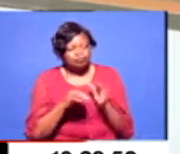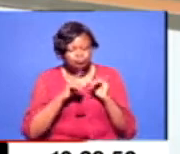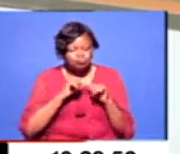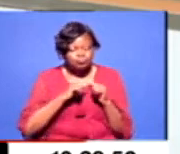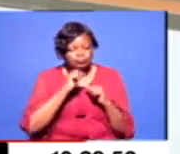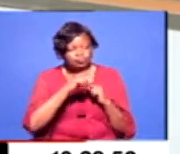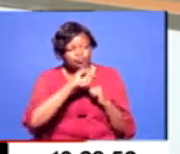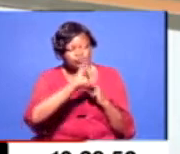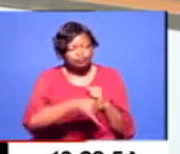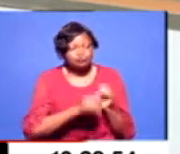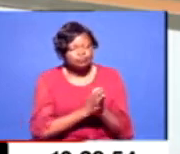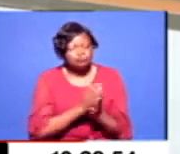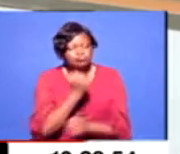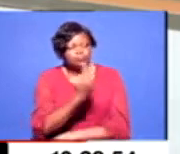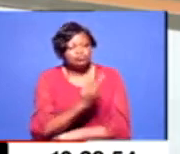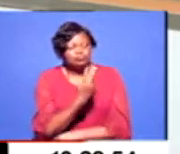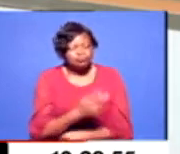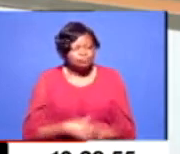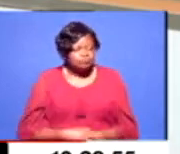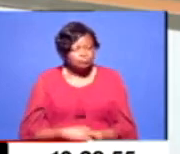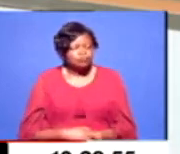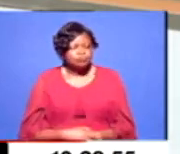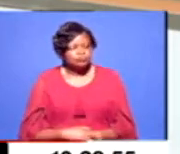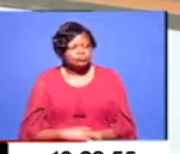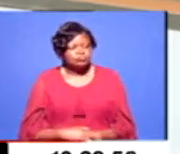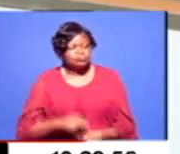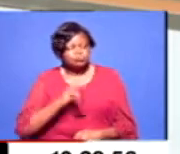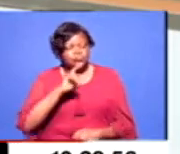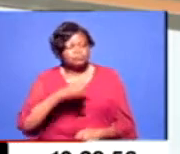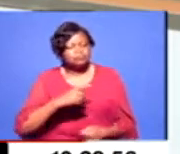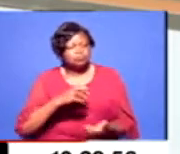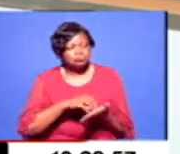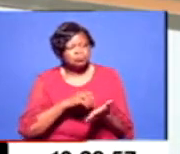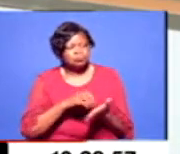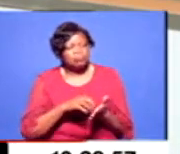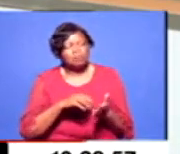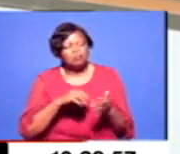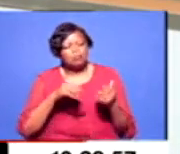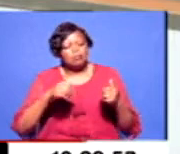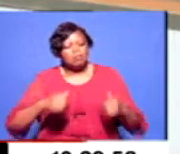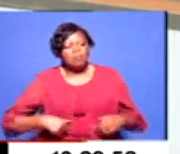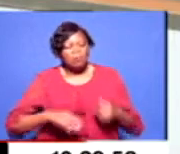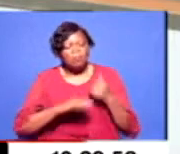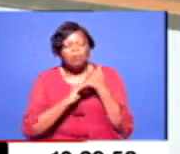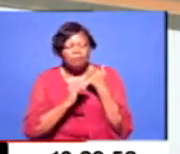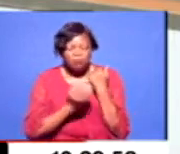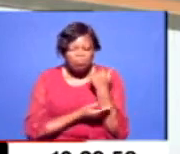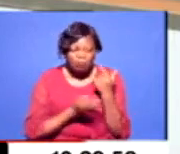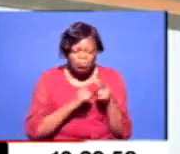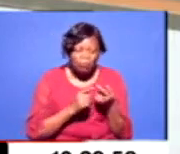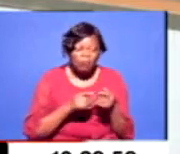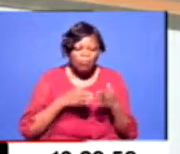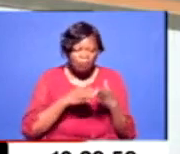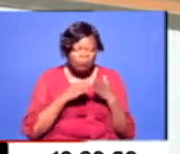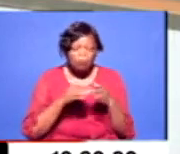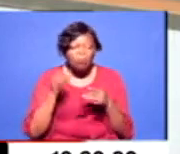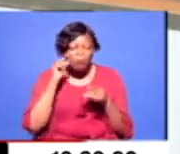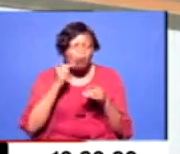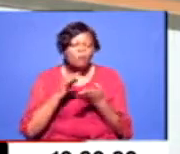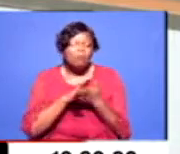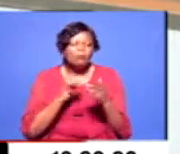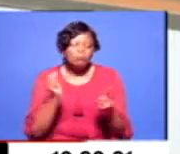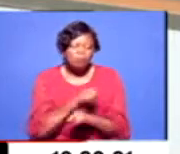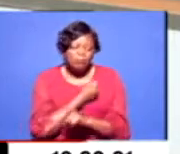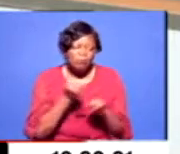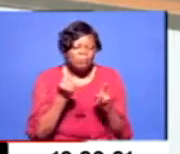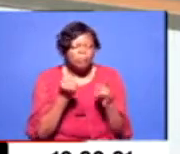February. 2,000 cases of teenage pregnancies based on sexual and gender-based violence. Mm. You